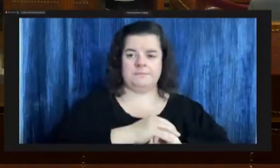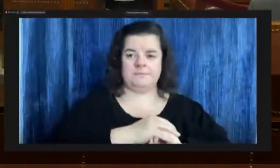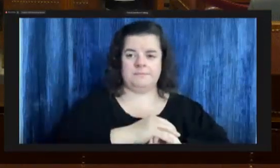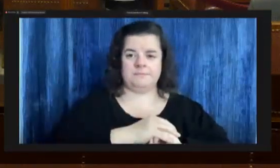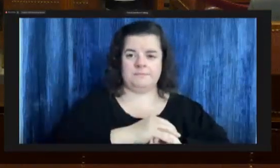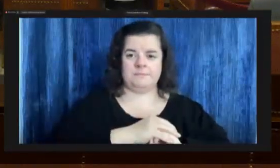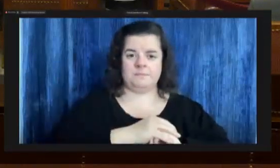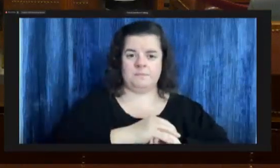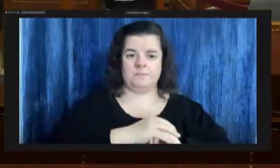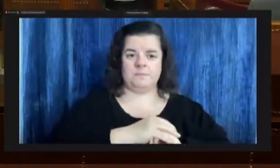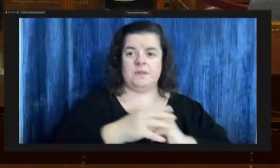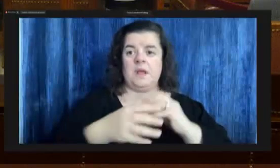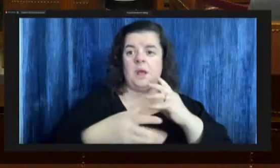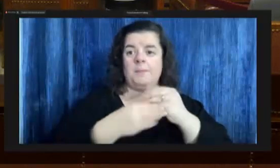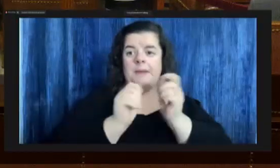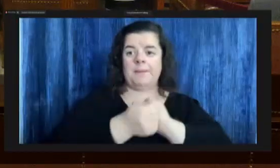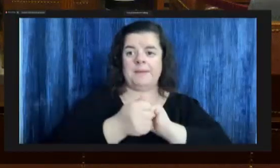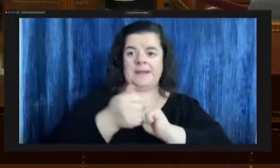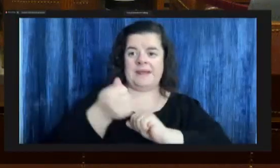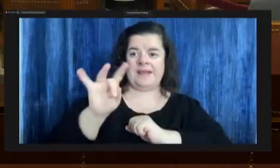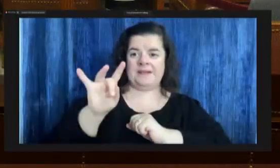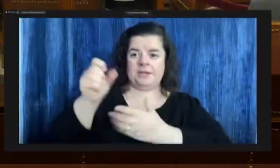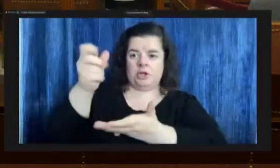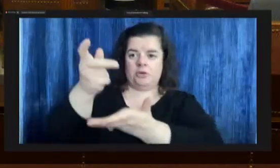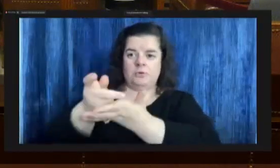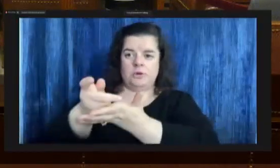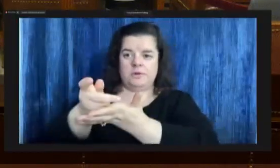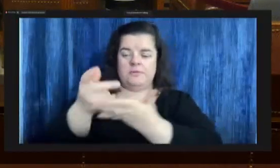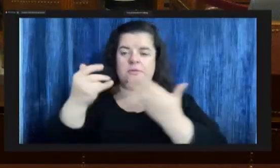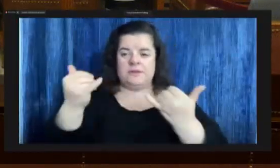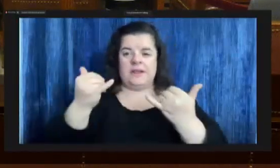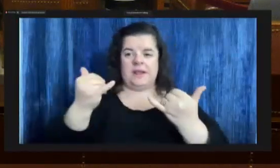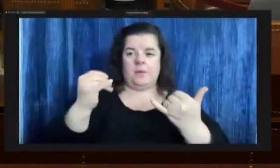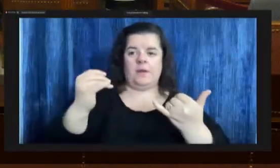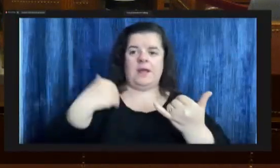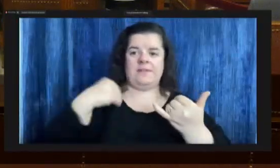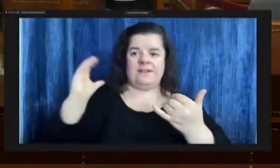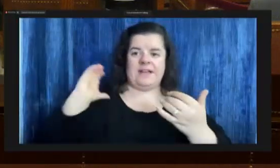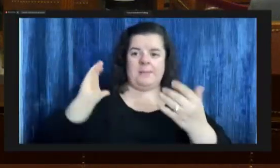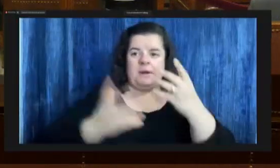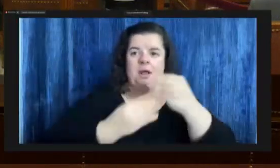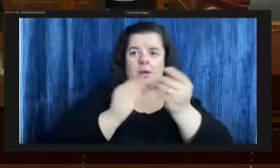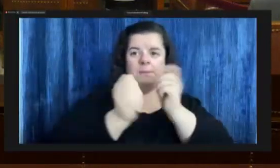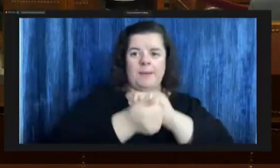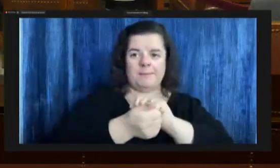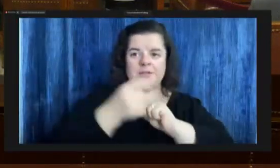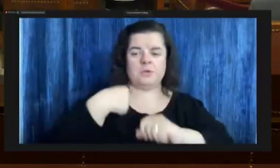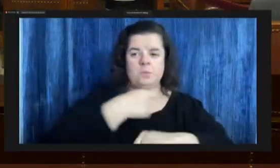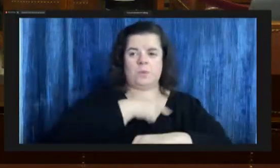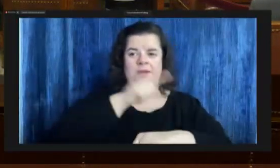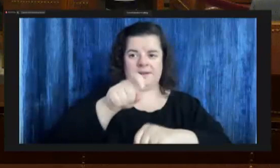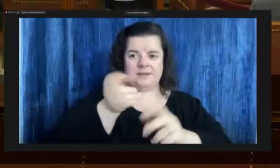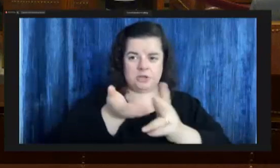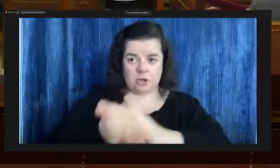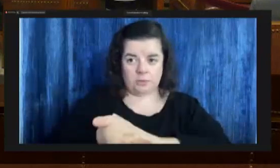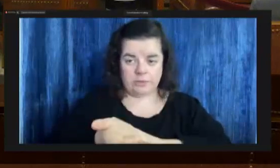Capital Amendment 18 has been approved. We do now have capital amendments that we need to go through.